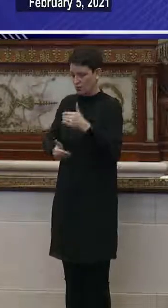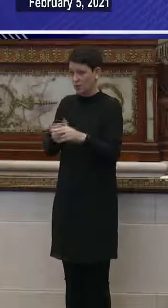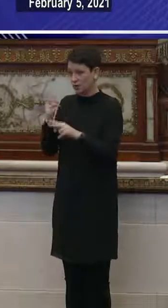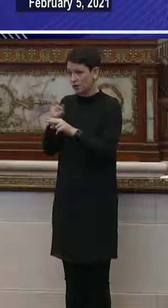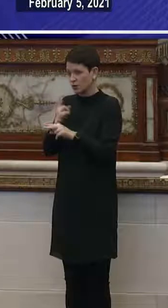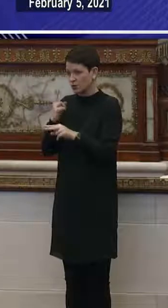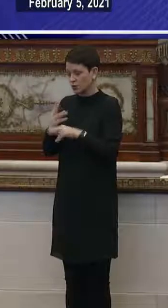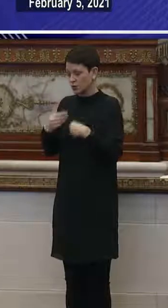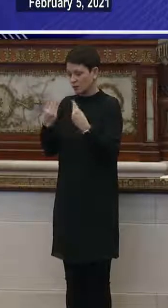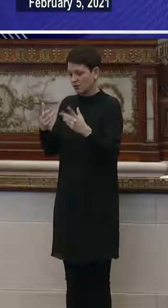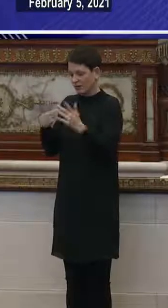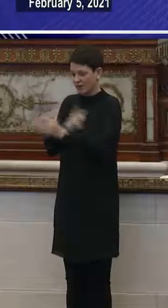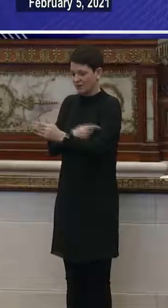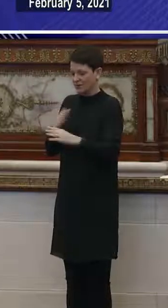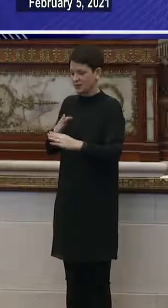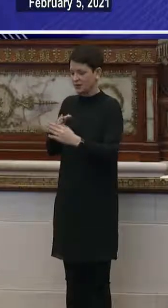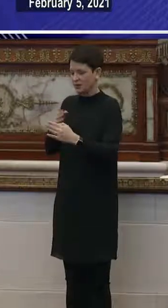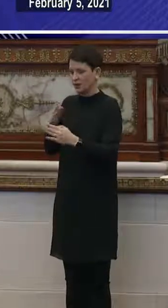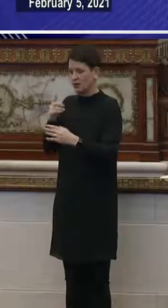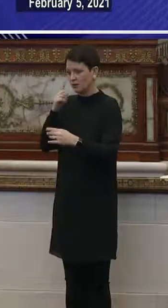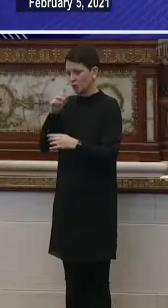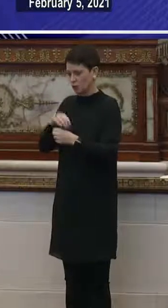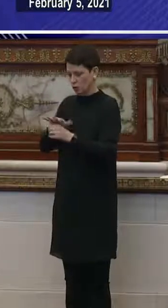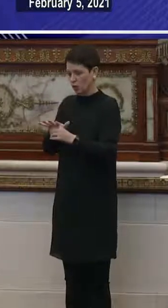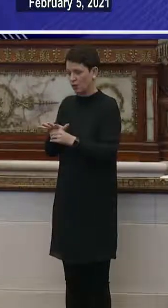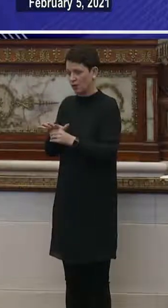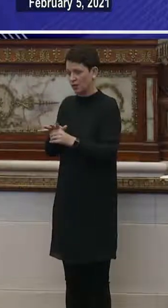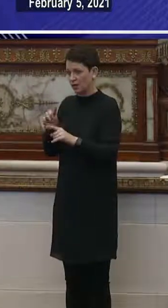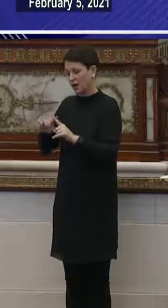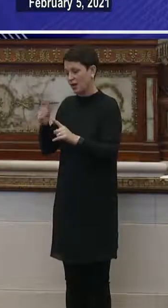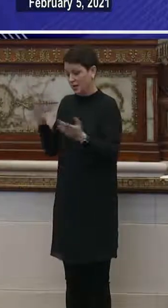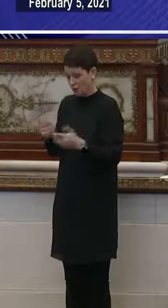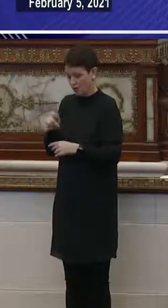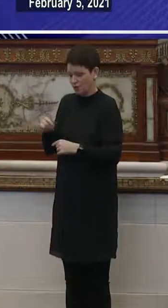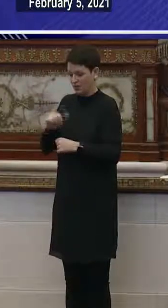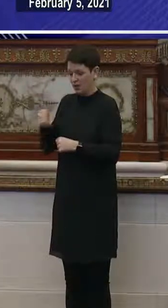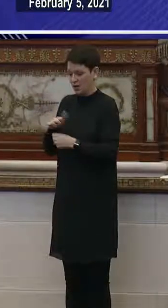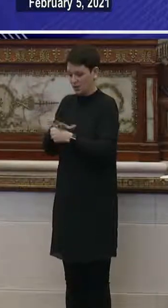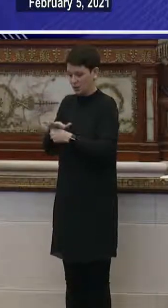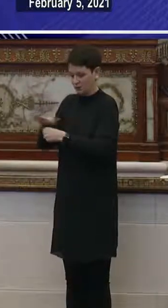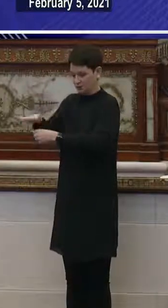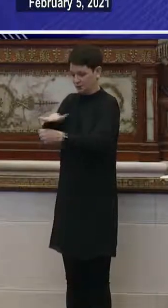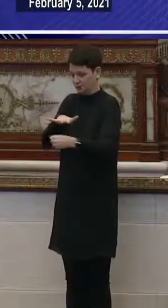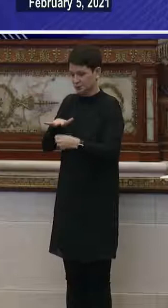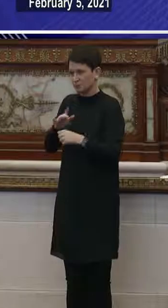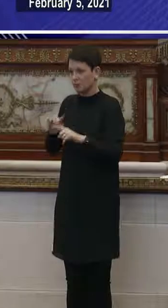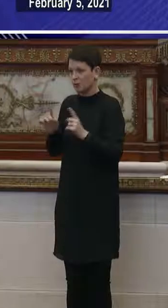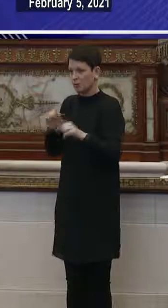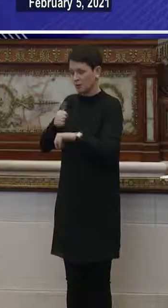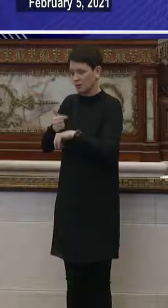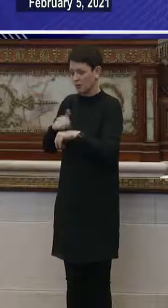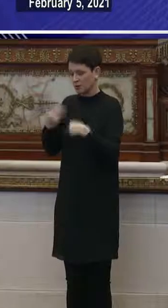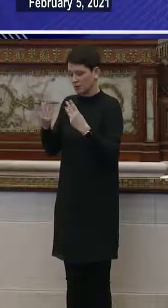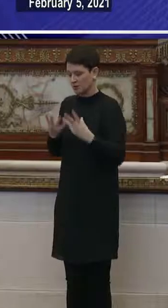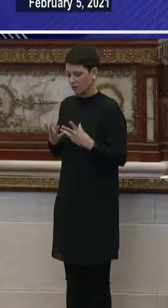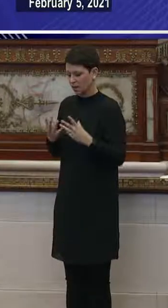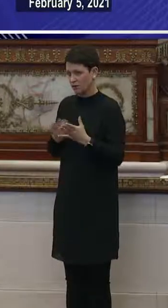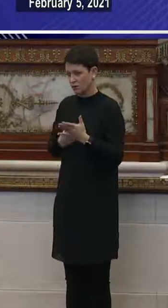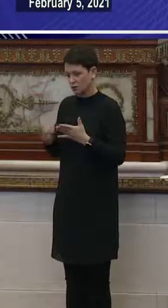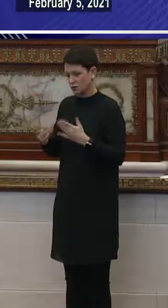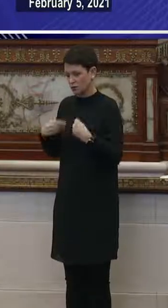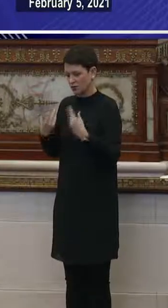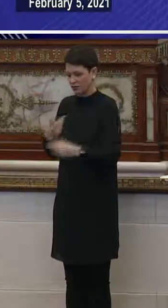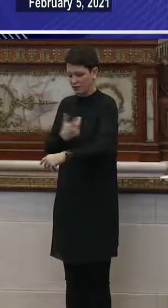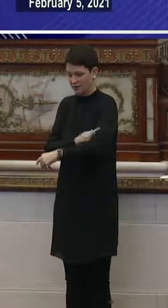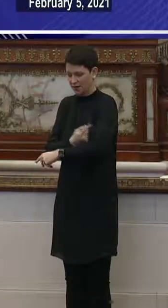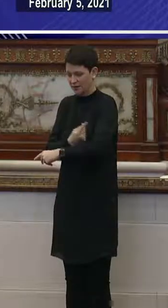for providing vaccine against COVID here in Philadelphia and in other jurisdictions. Based on the providers approved to deliver vaccine, the Health Department's